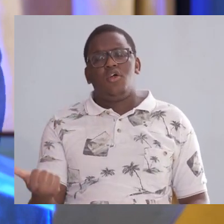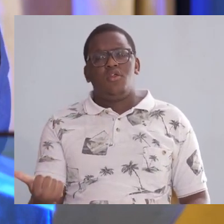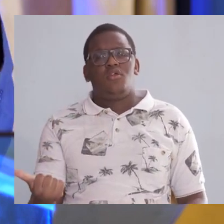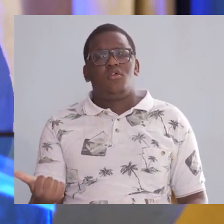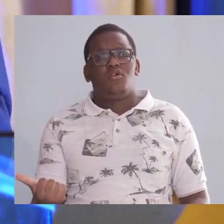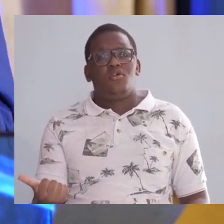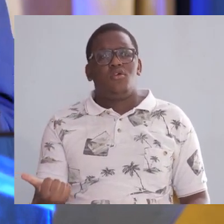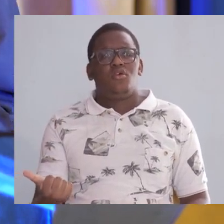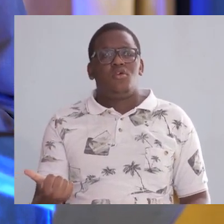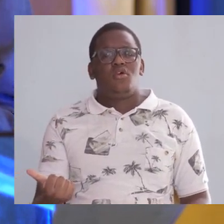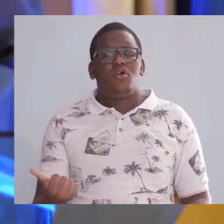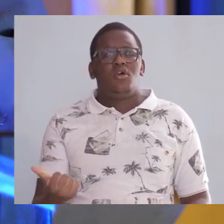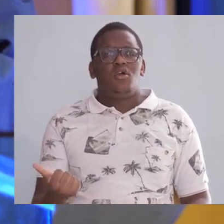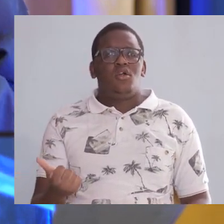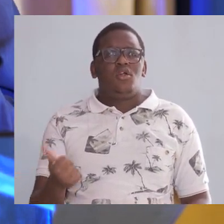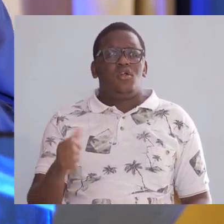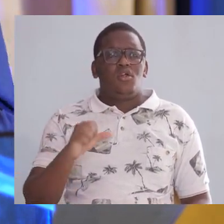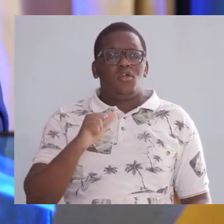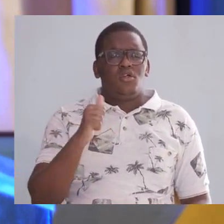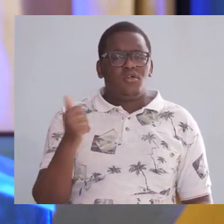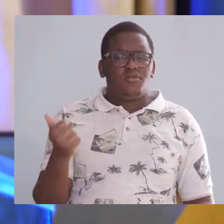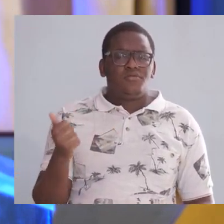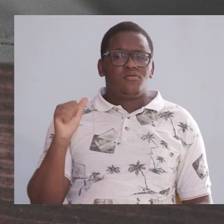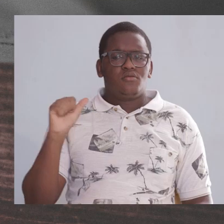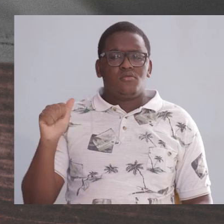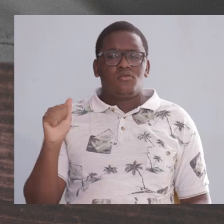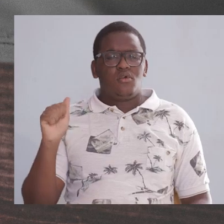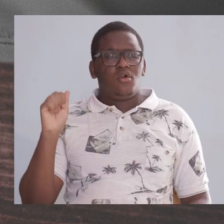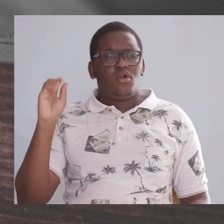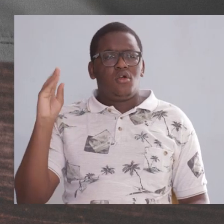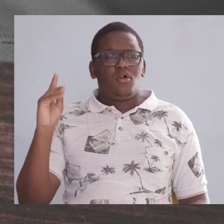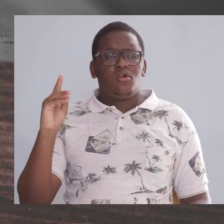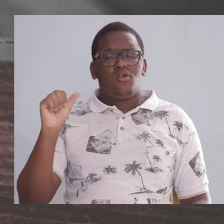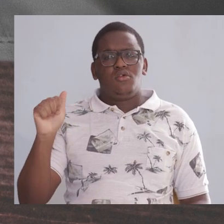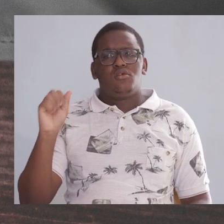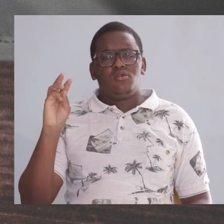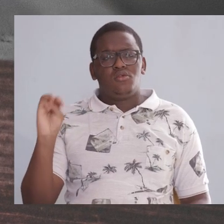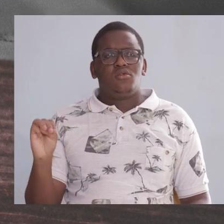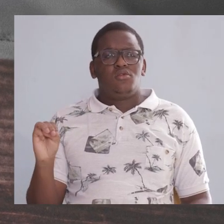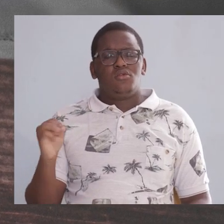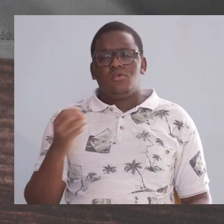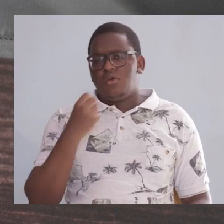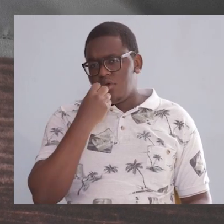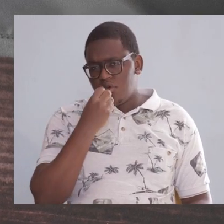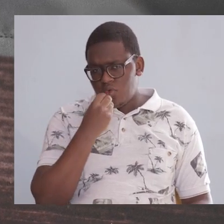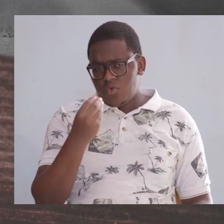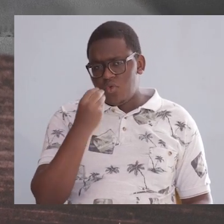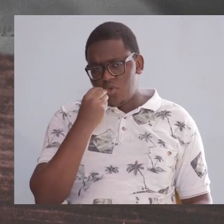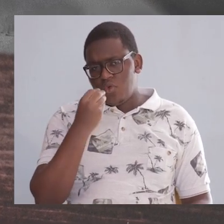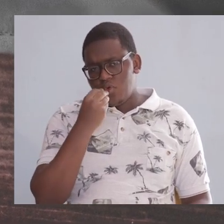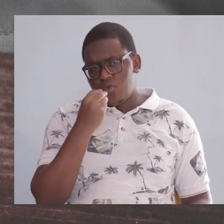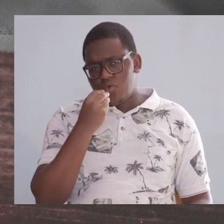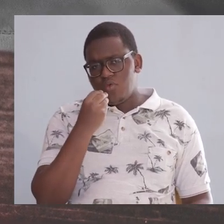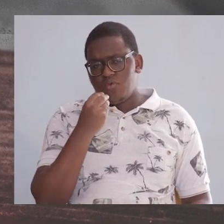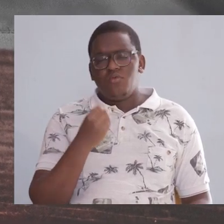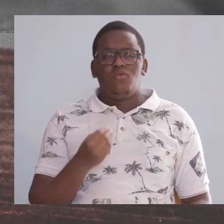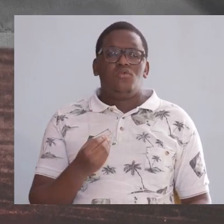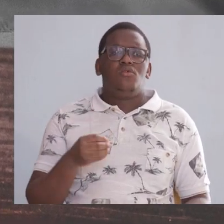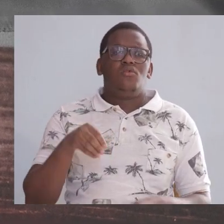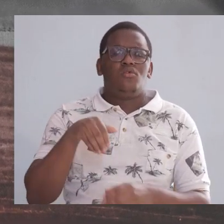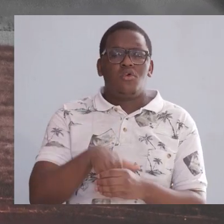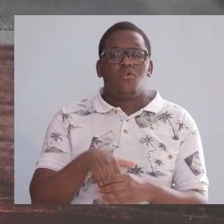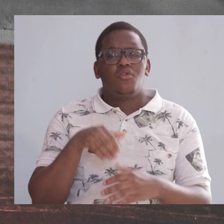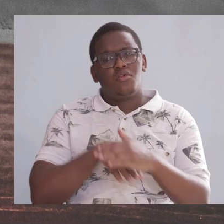Adam was told by the Lord, by the sweat of your brow, you will eat your food until you return to the ground. Genesis chapter 3,